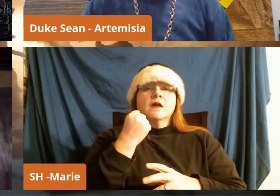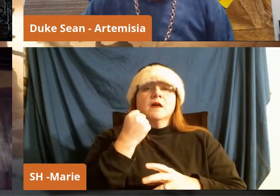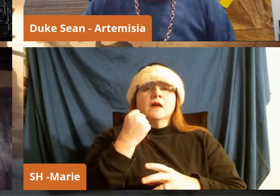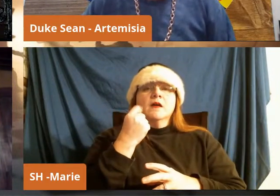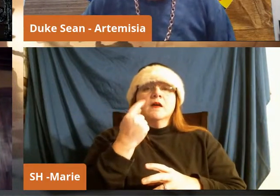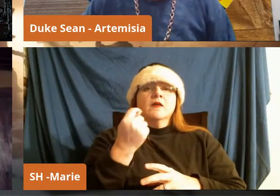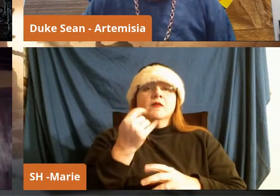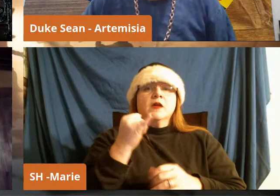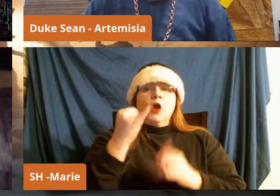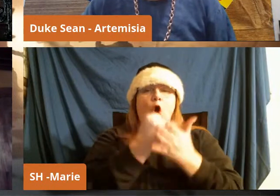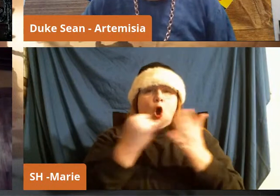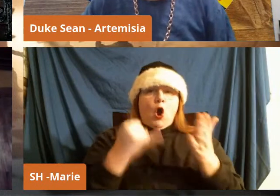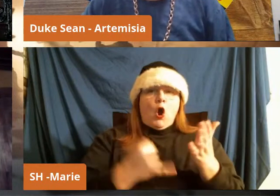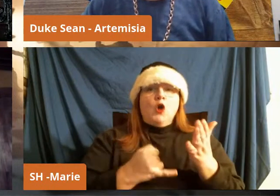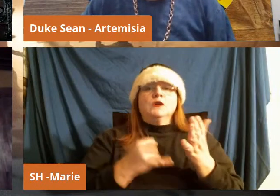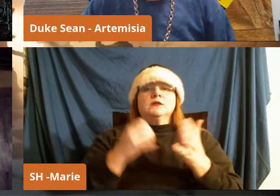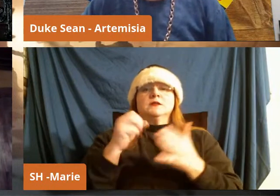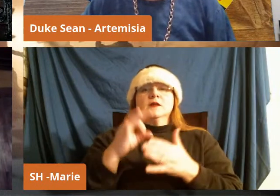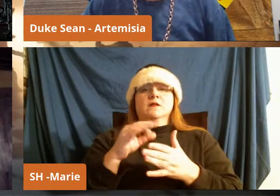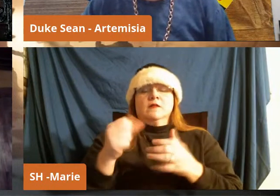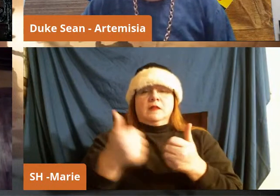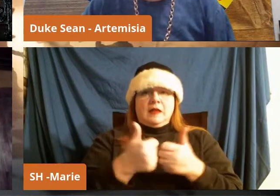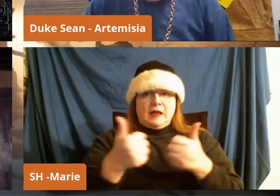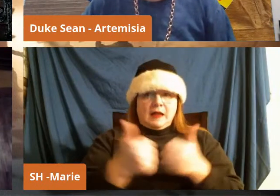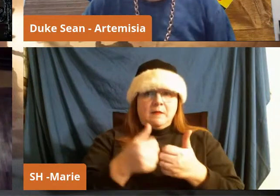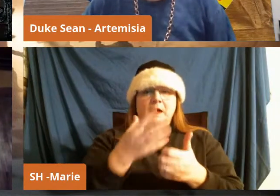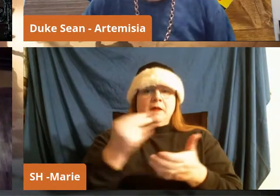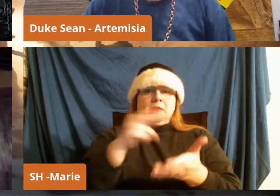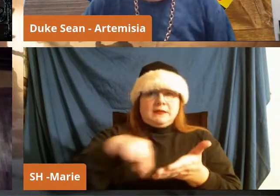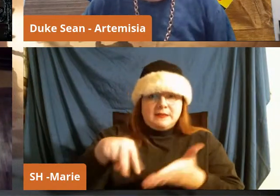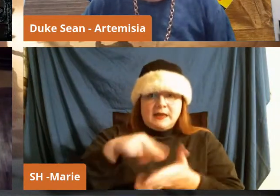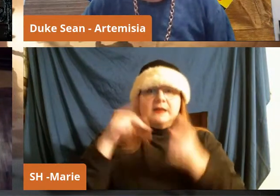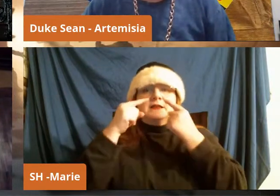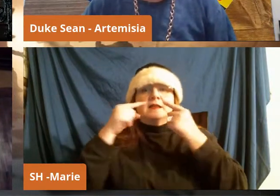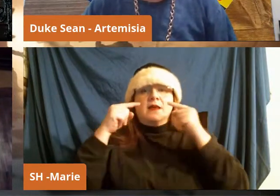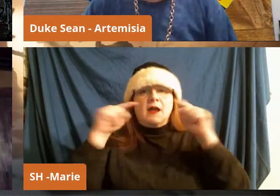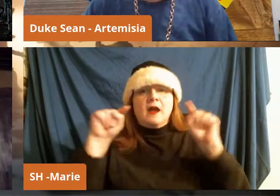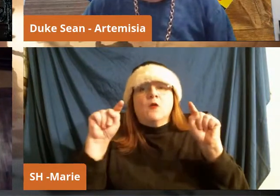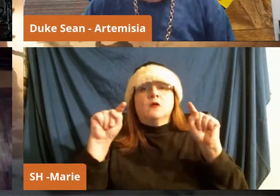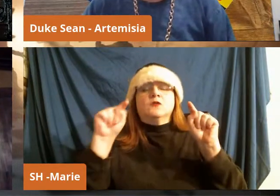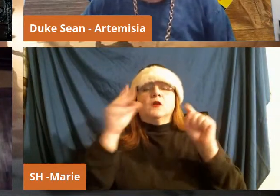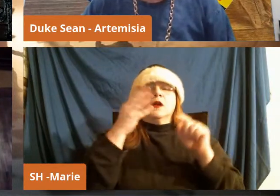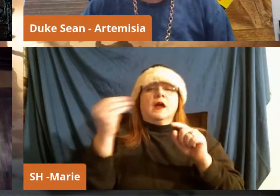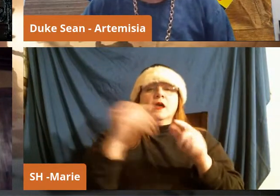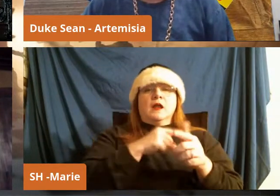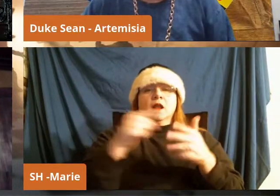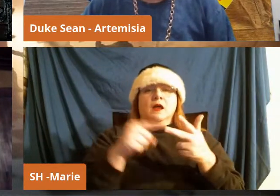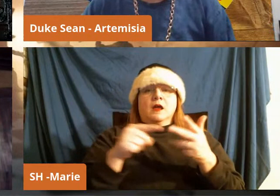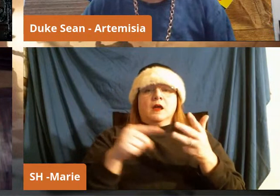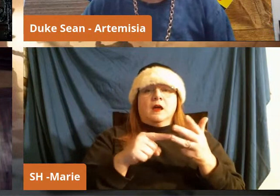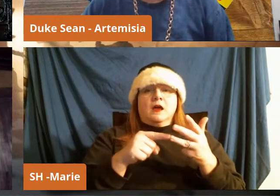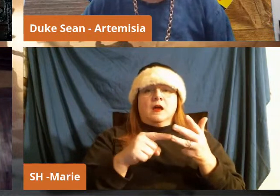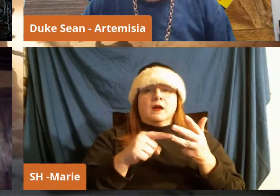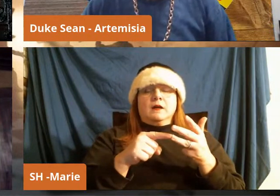it was the arts, and it was the gaming and the dance and the heraldry and the